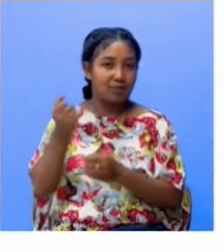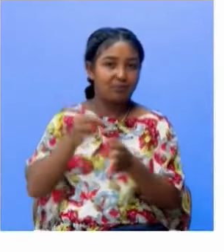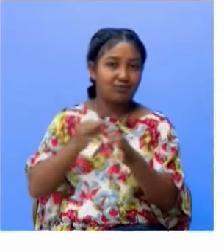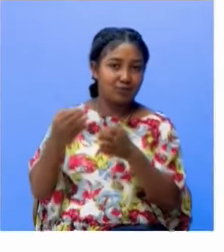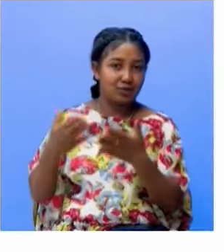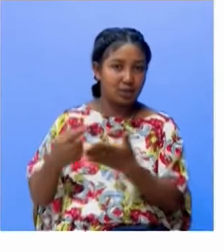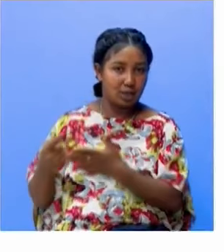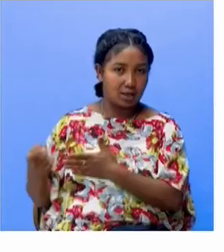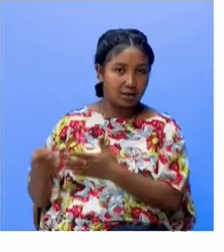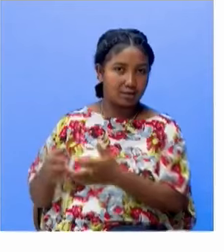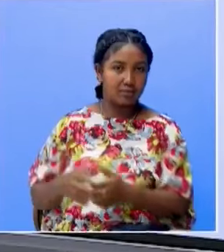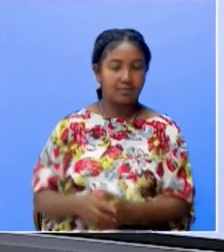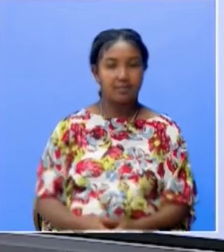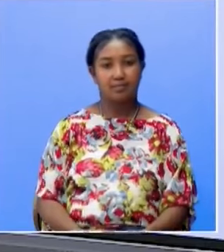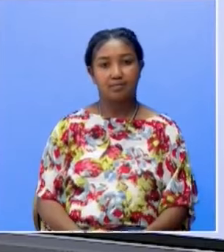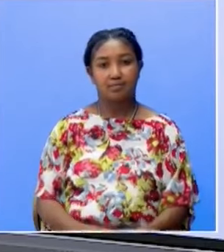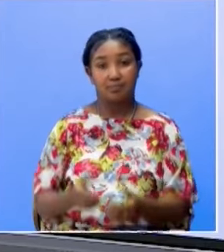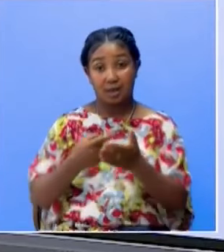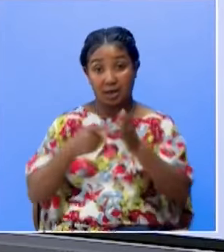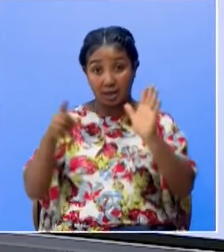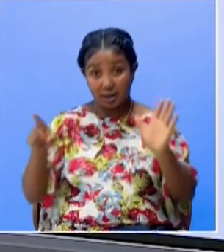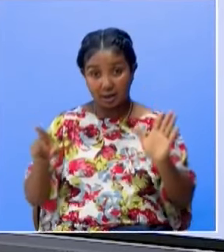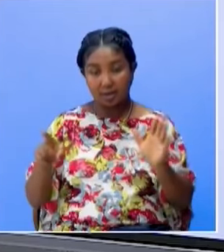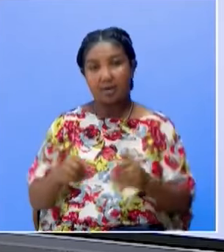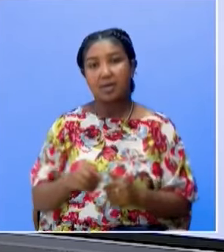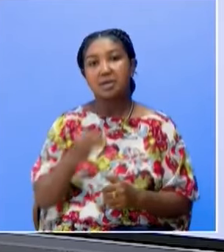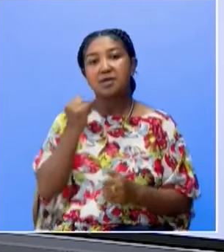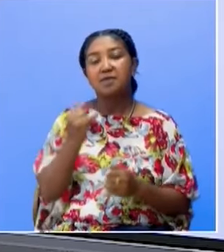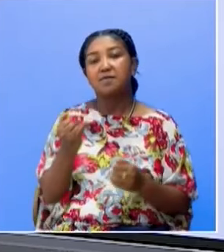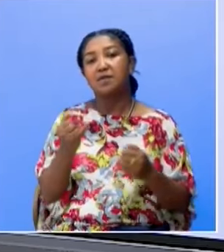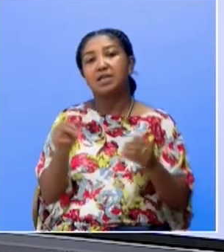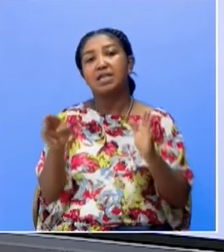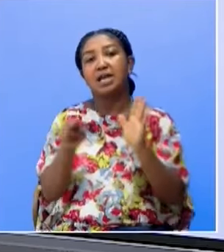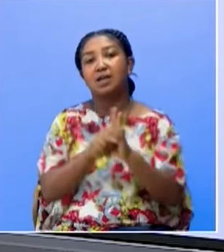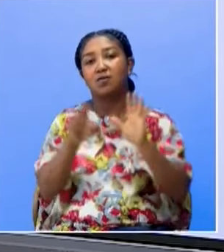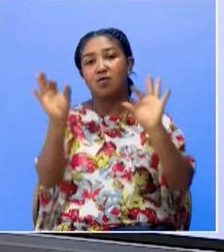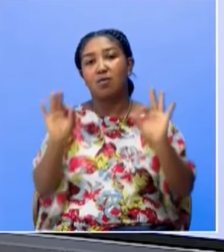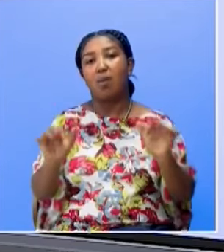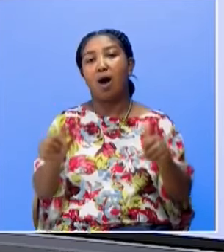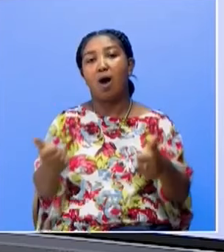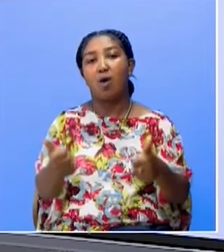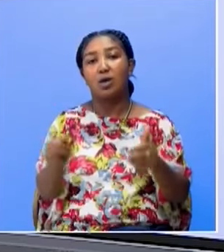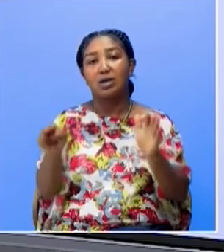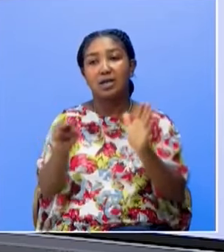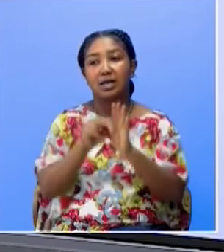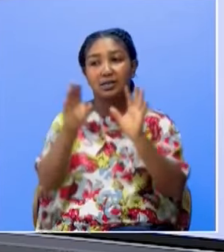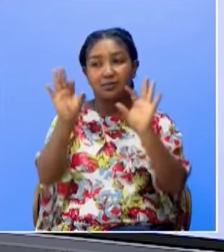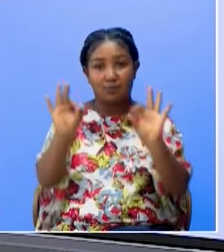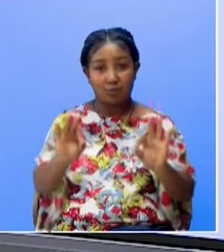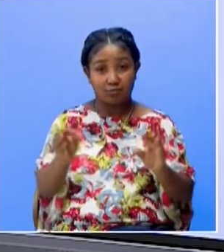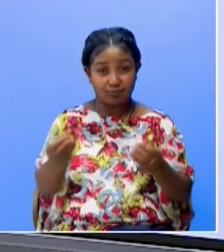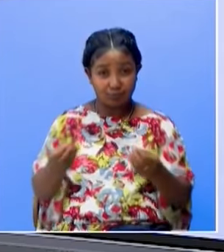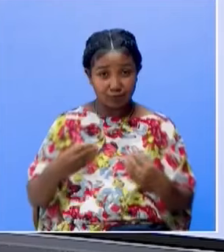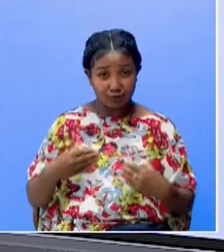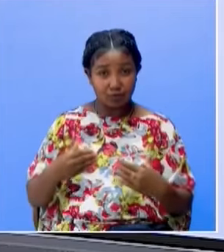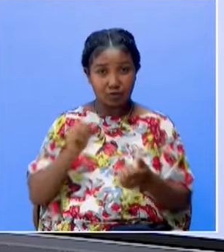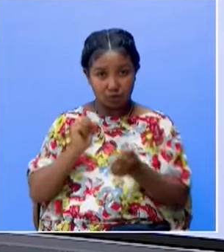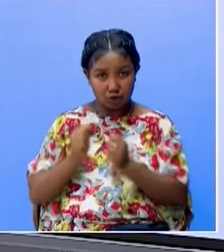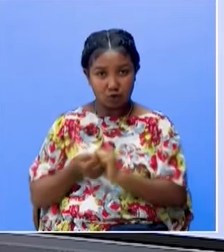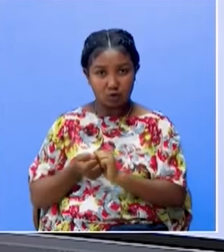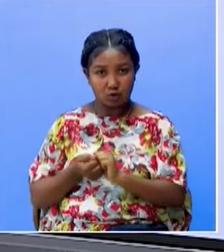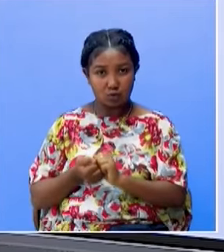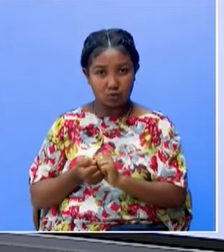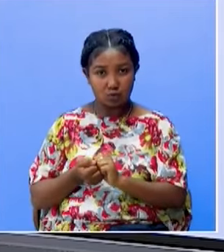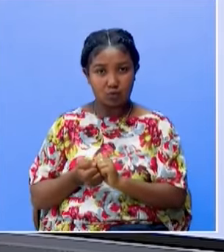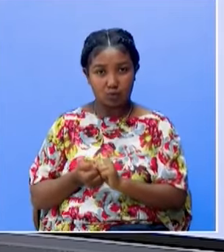here. Clear? What if it is a negative form? If the negative is given, then you can change this negative